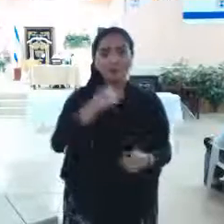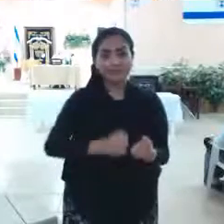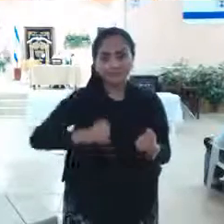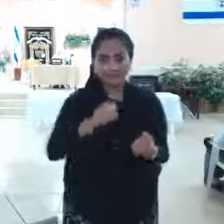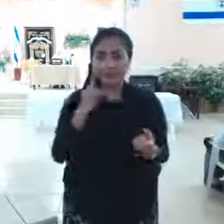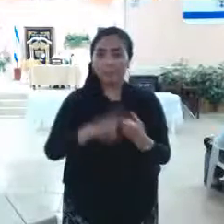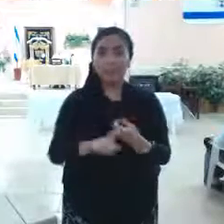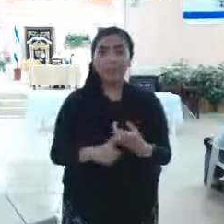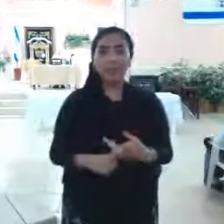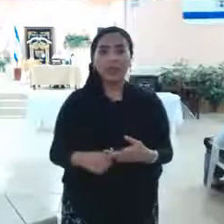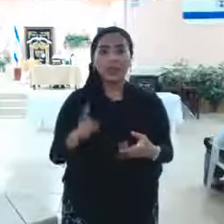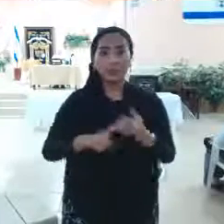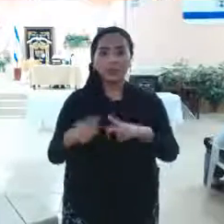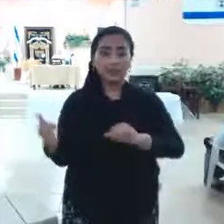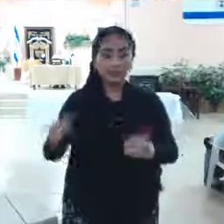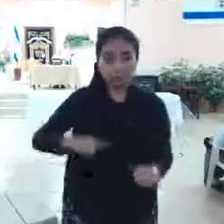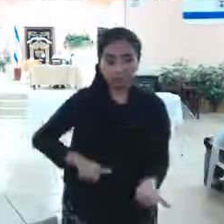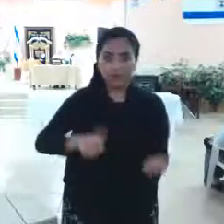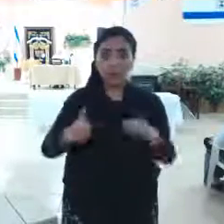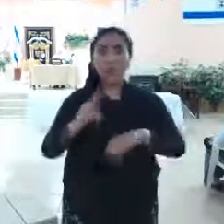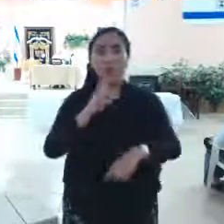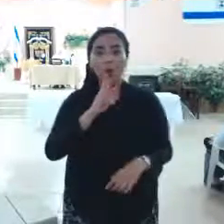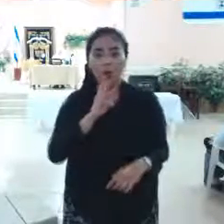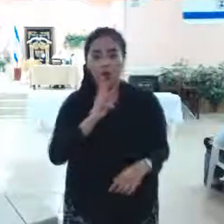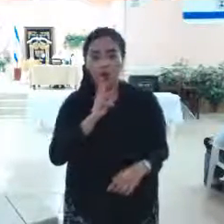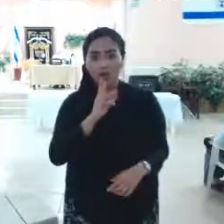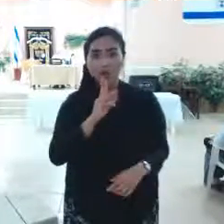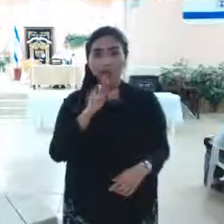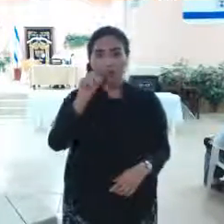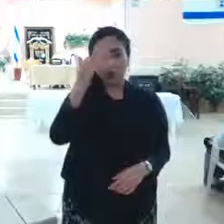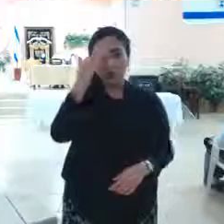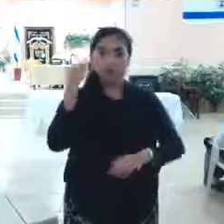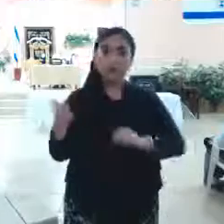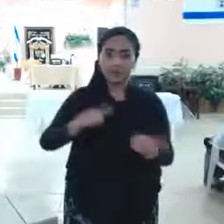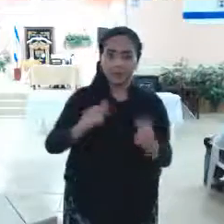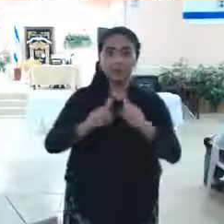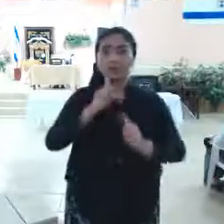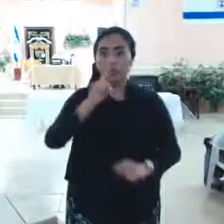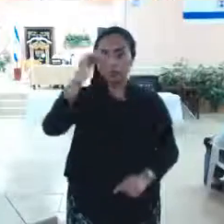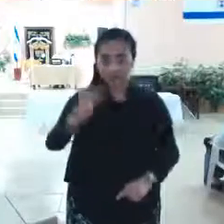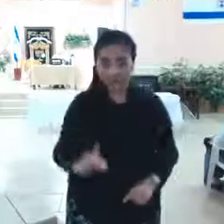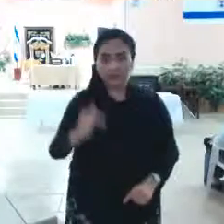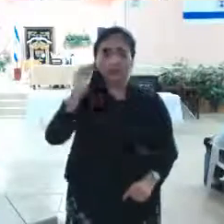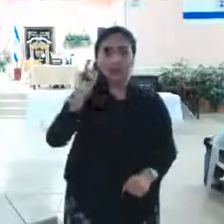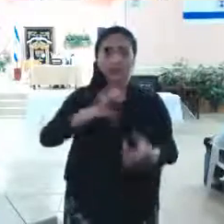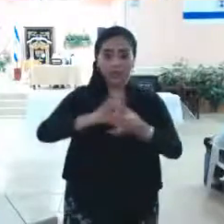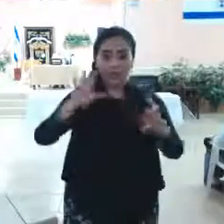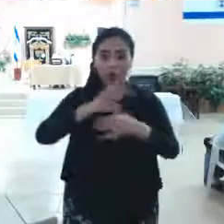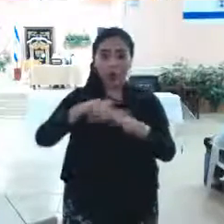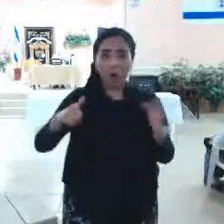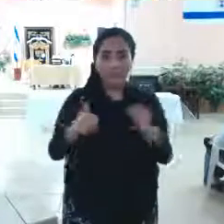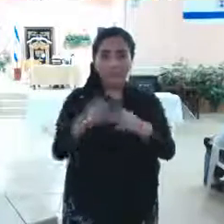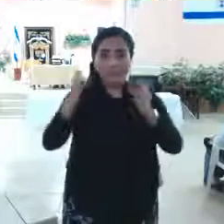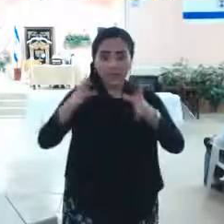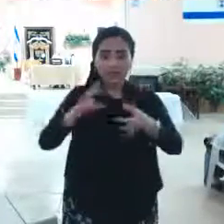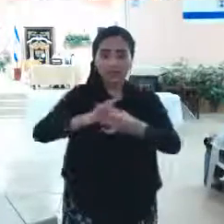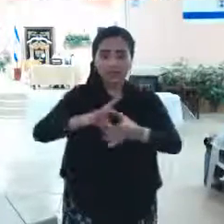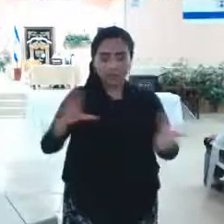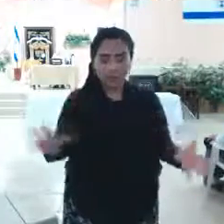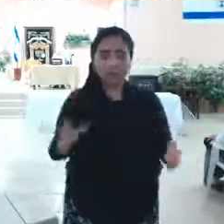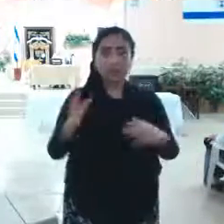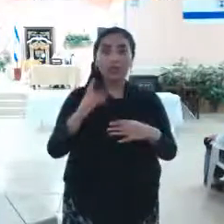making repentance. Tevilah, that is the immersion in water during as the baptism, break all